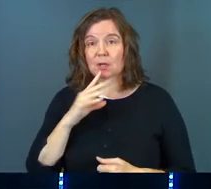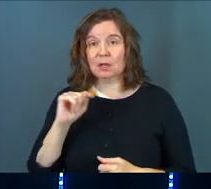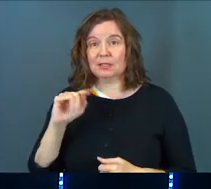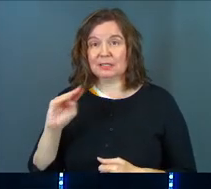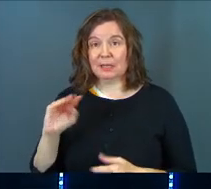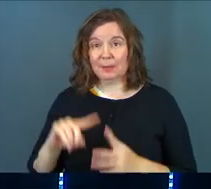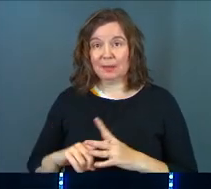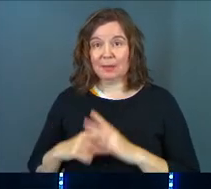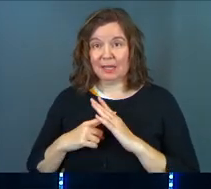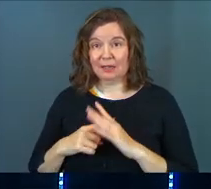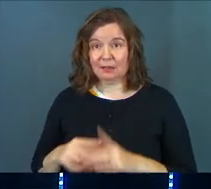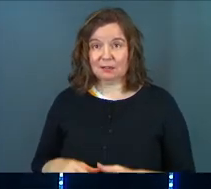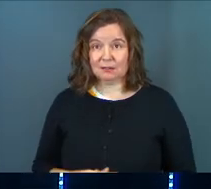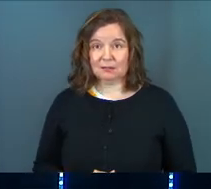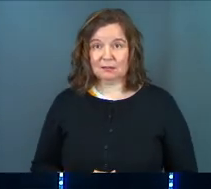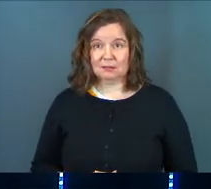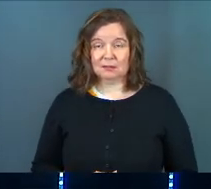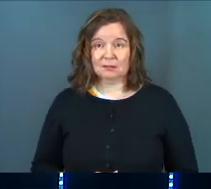about Tim at the beginning,